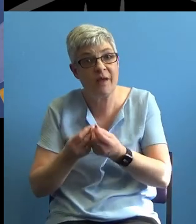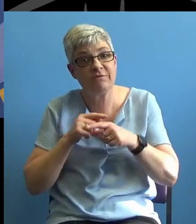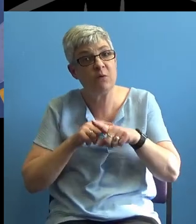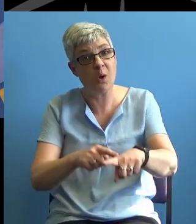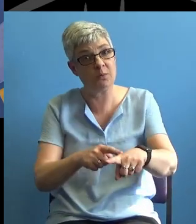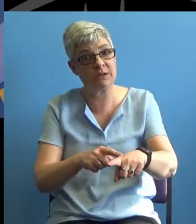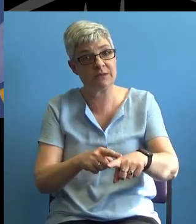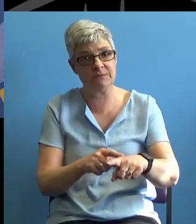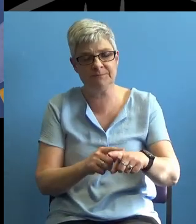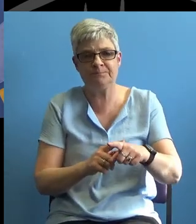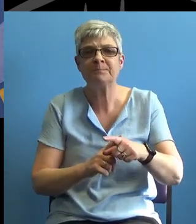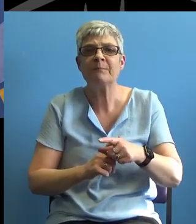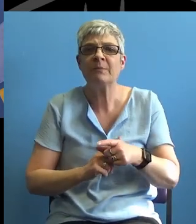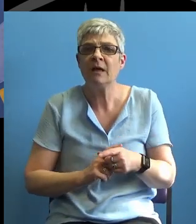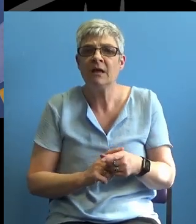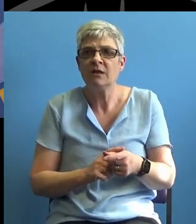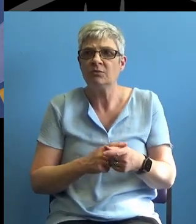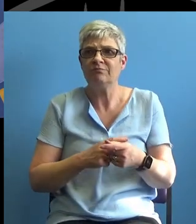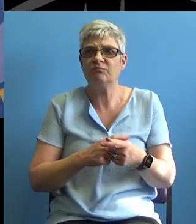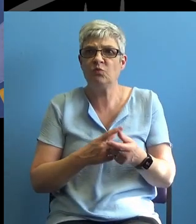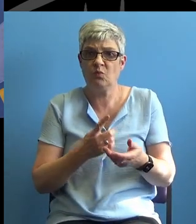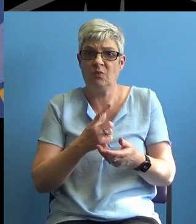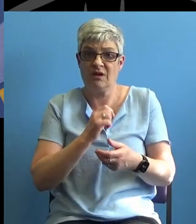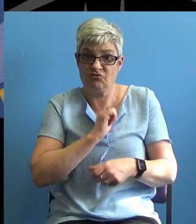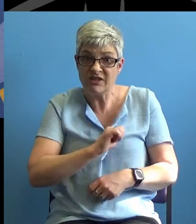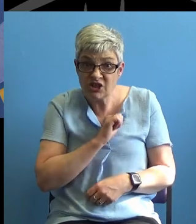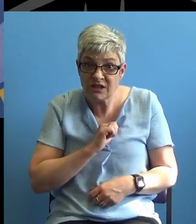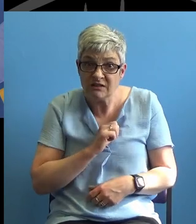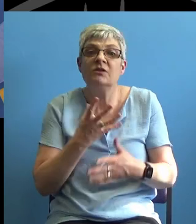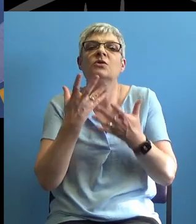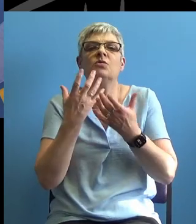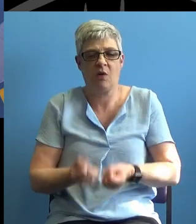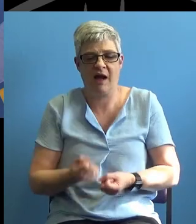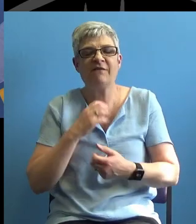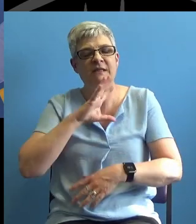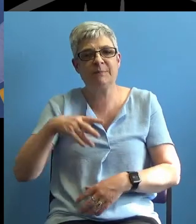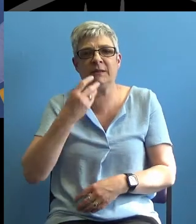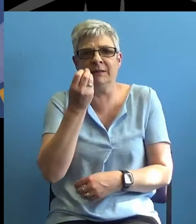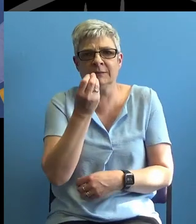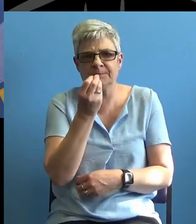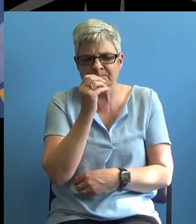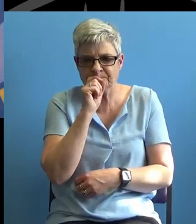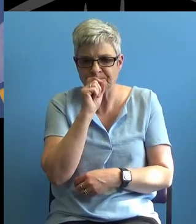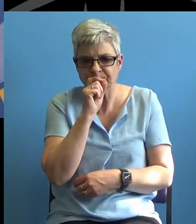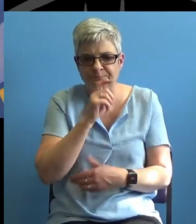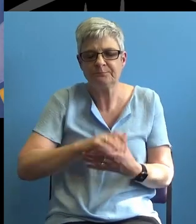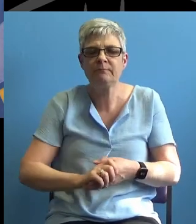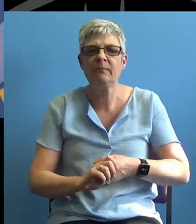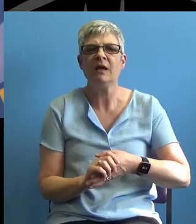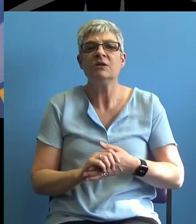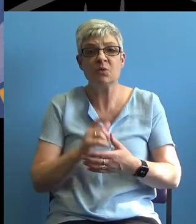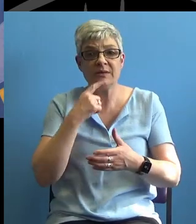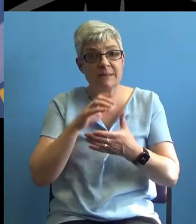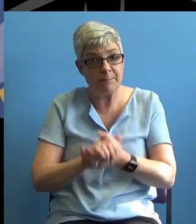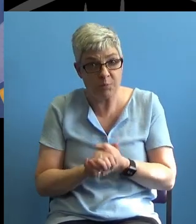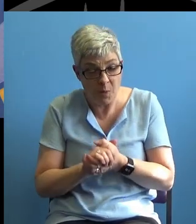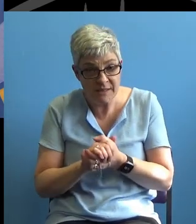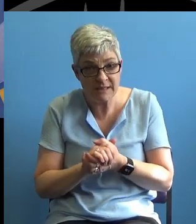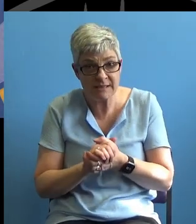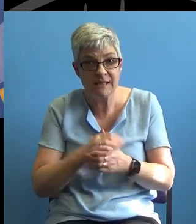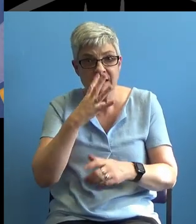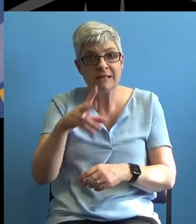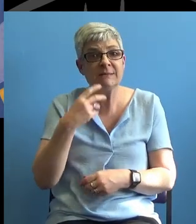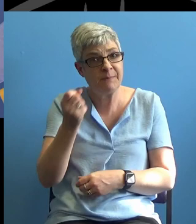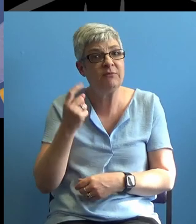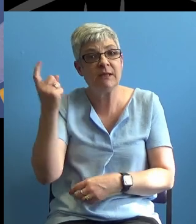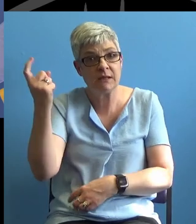a Christian but have the Holy Spirit. But also, as well as the promise that the Spirit would come, Jesus gave these